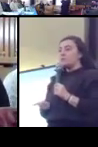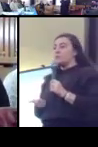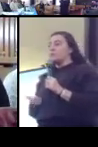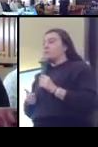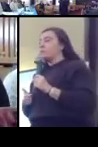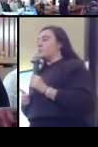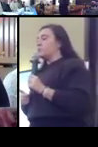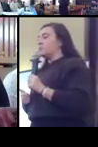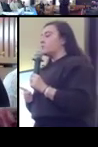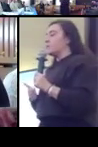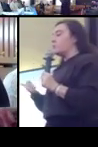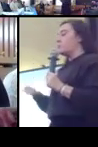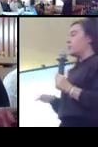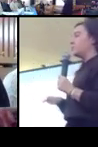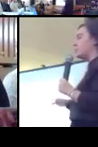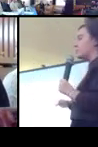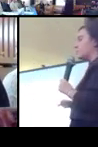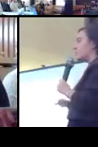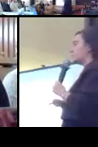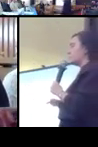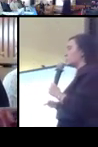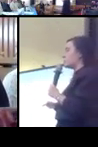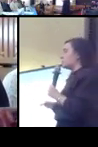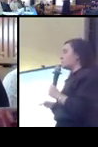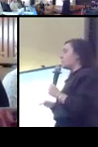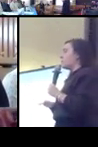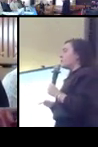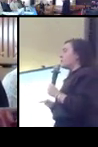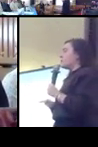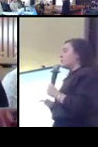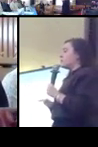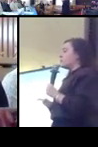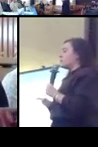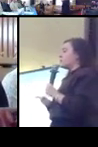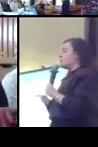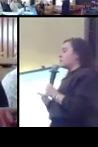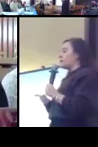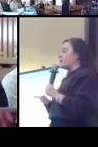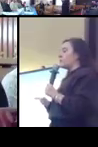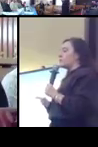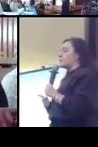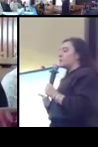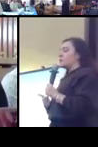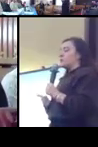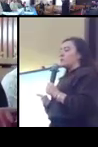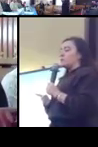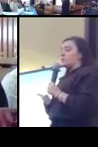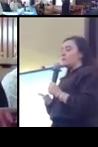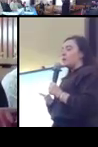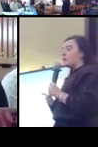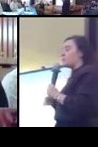reuse, understanding that there is a strategy beyond infill and construction, and then the design guidelines